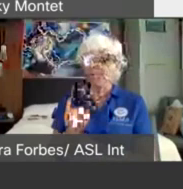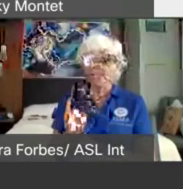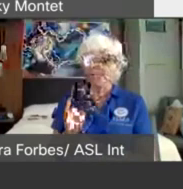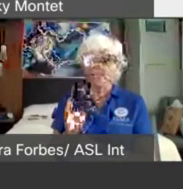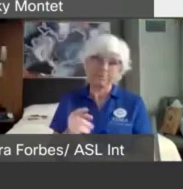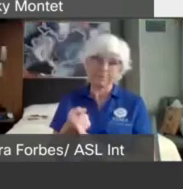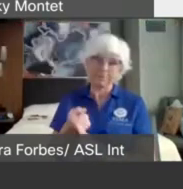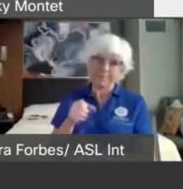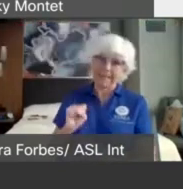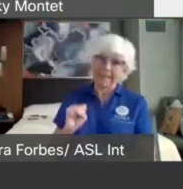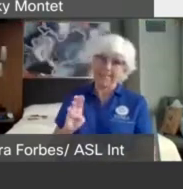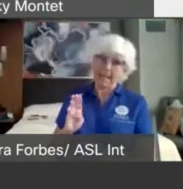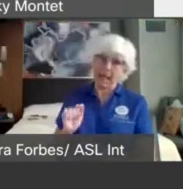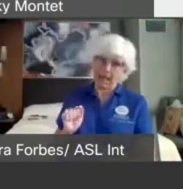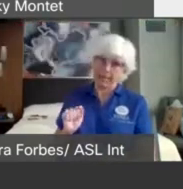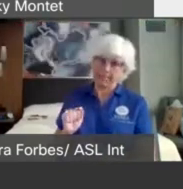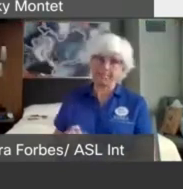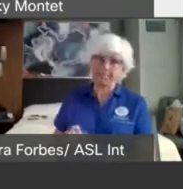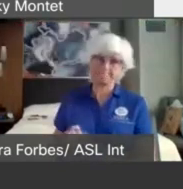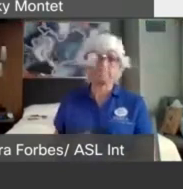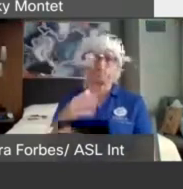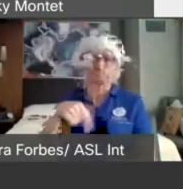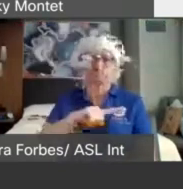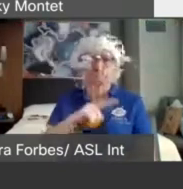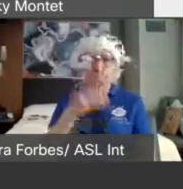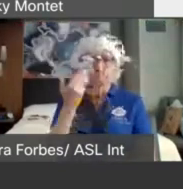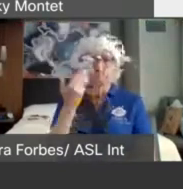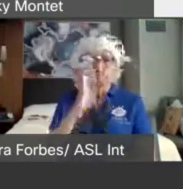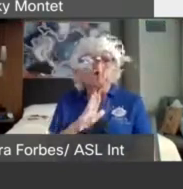Just for the record, for those of you all who don't know, but I was